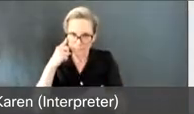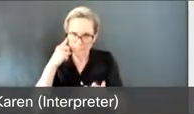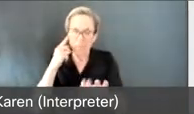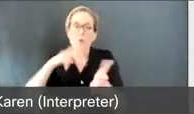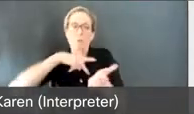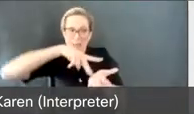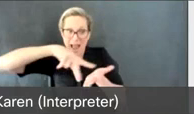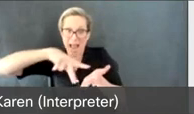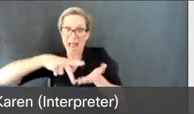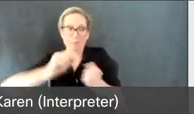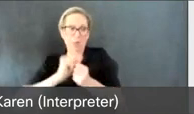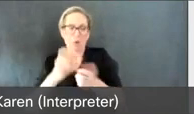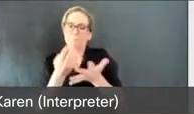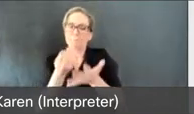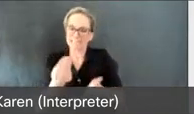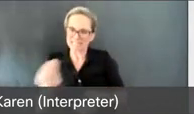your project.